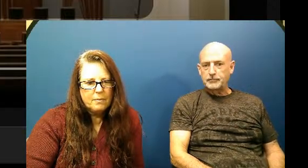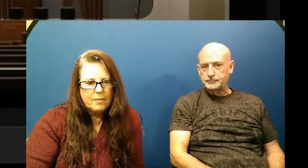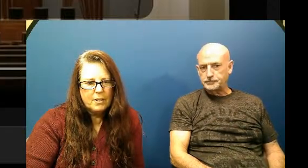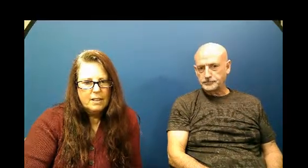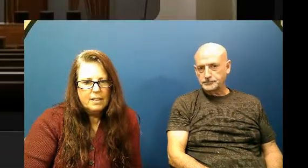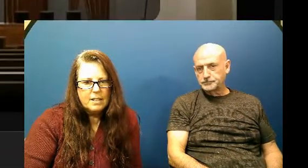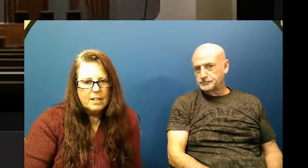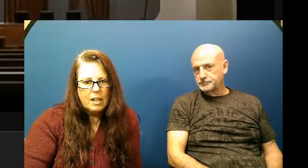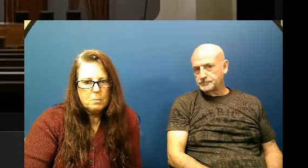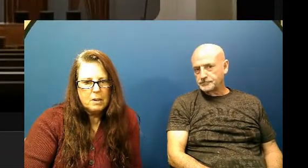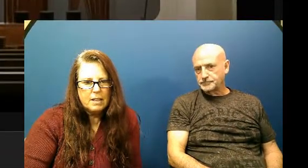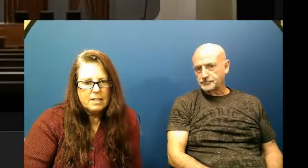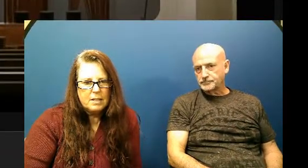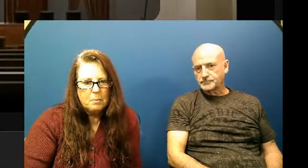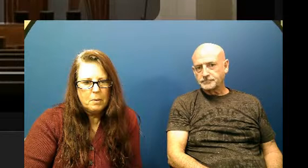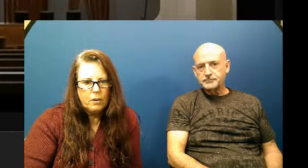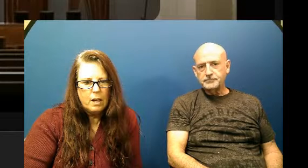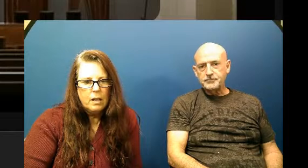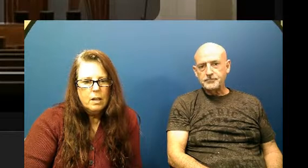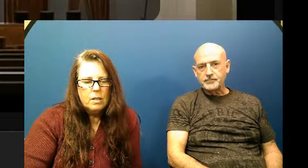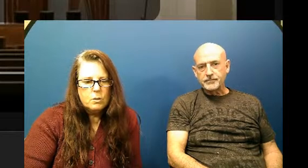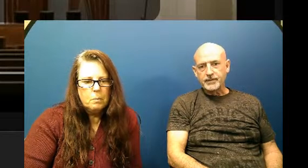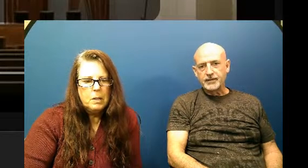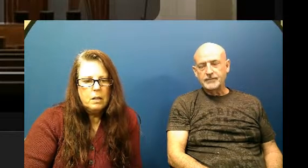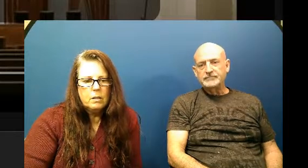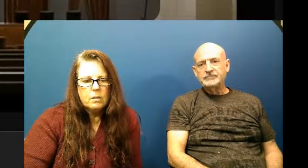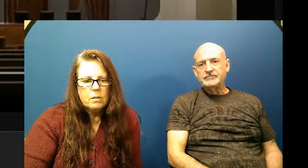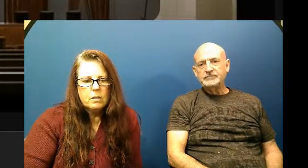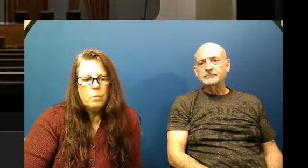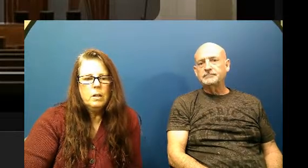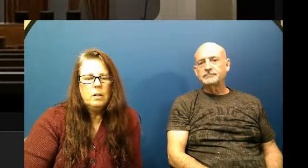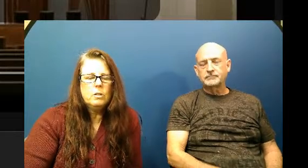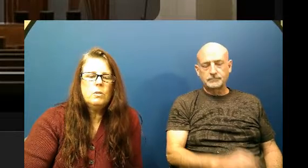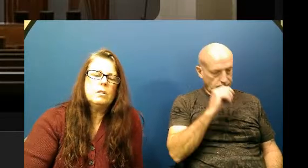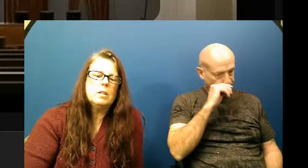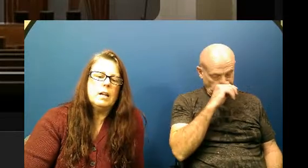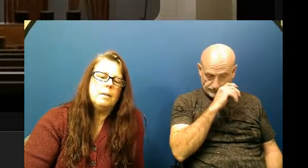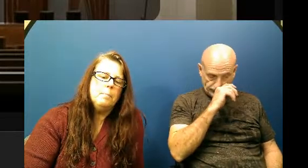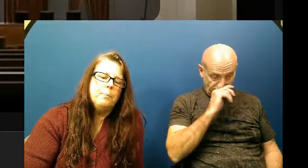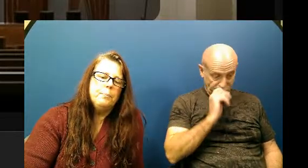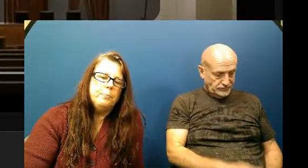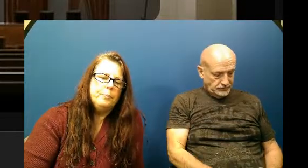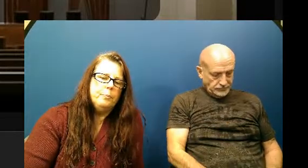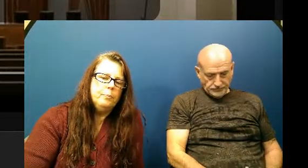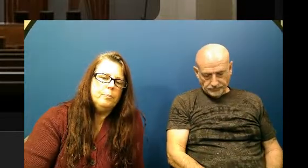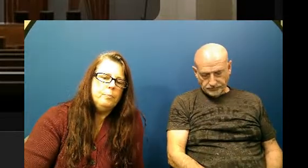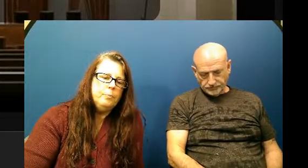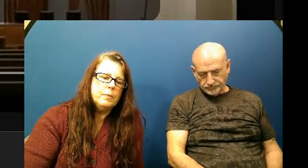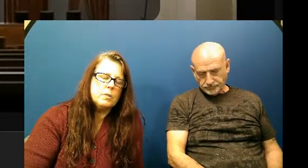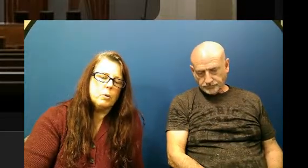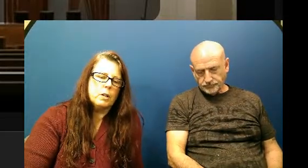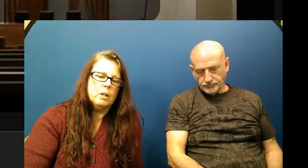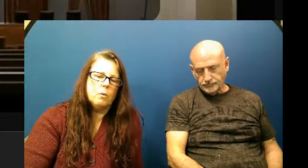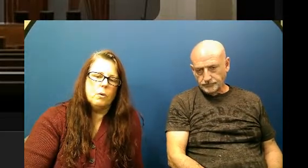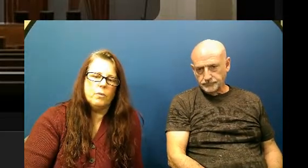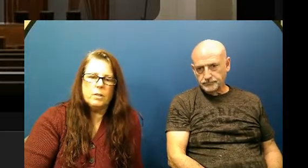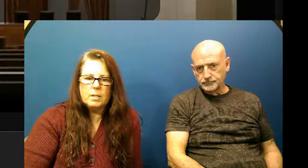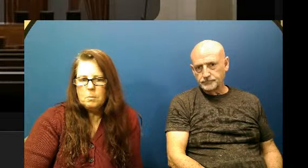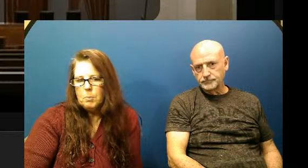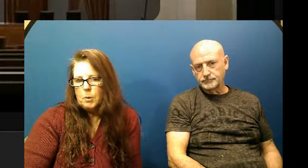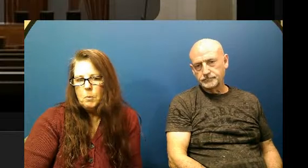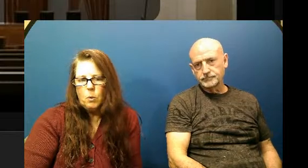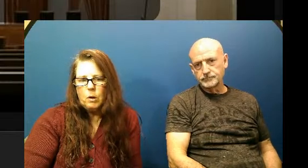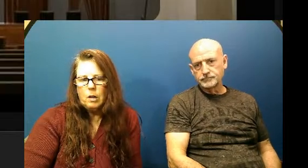Nope. Okay. See, the husband can't see them. Okay. So what we're gonna do here today is we're gonna go over